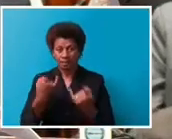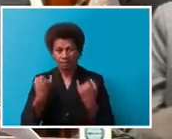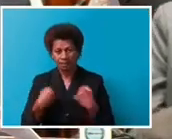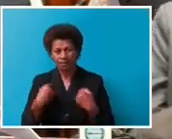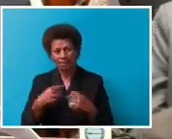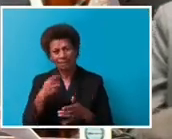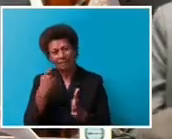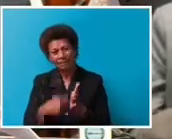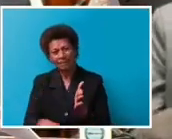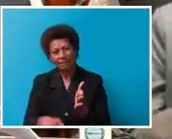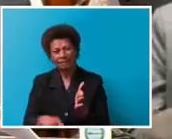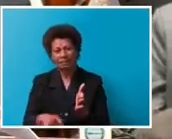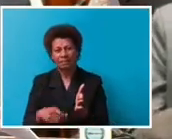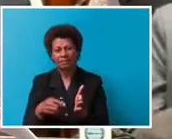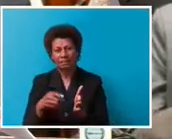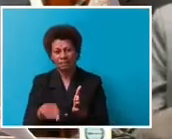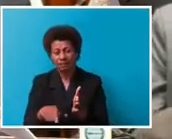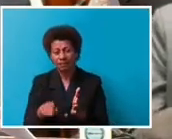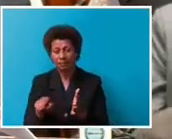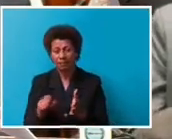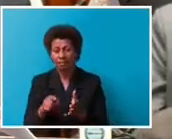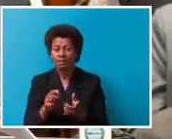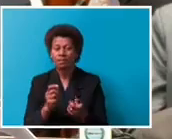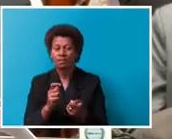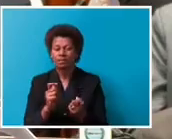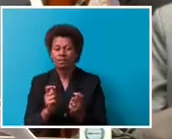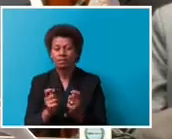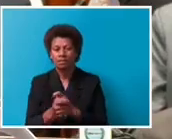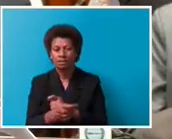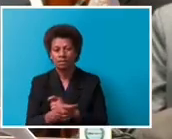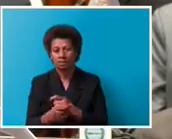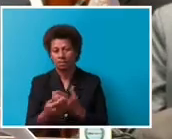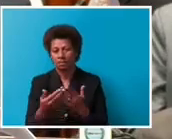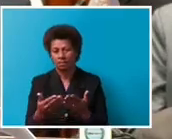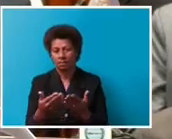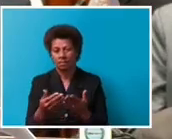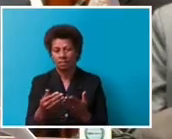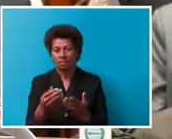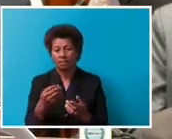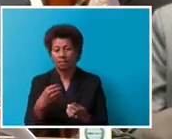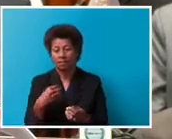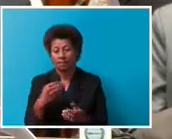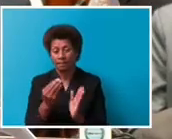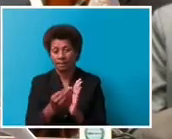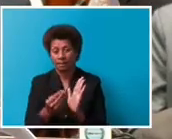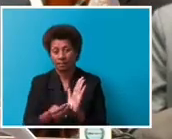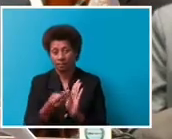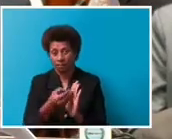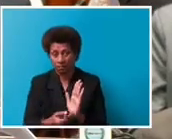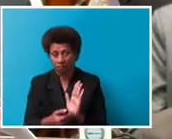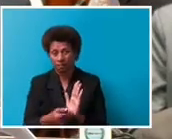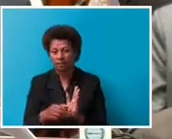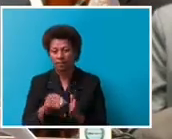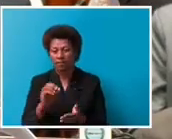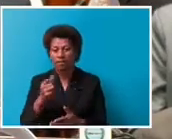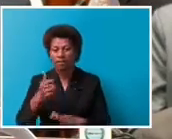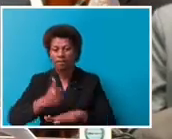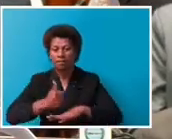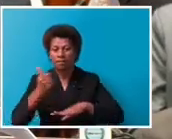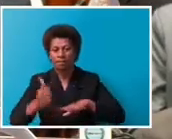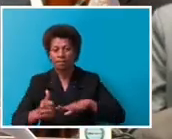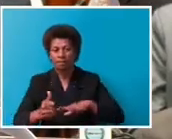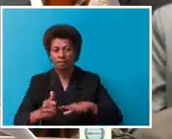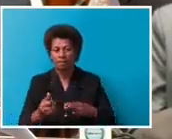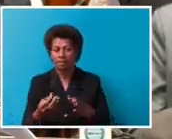reforms, including adjustments to VAT and corporate tax and the restoration of departure tax to raise government revenue.